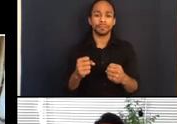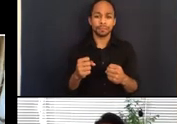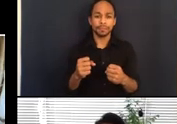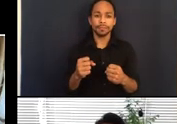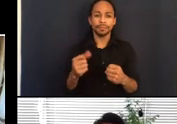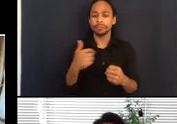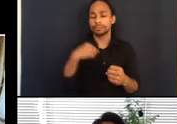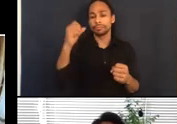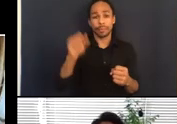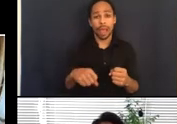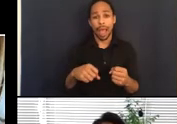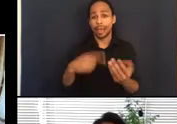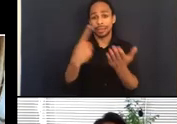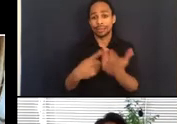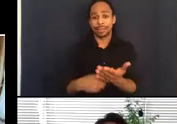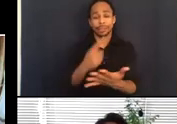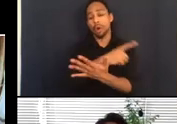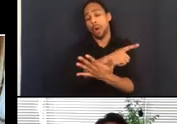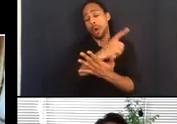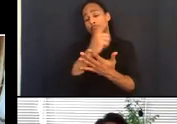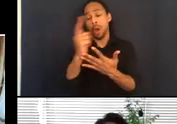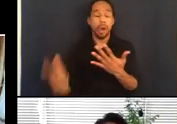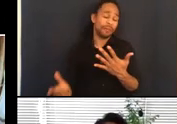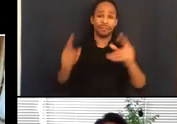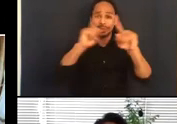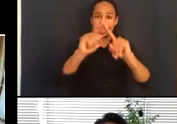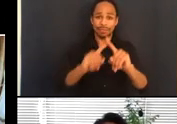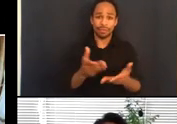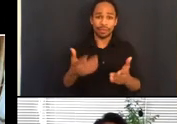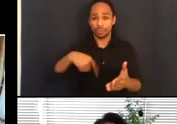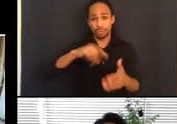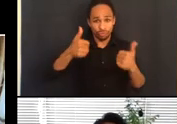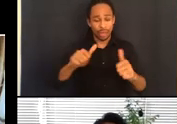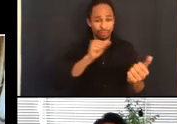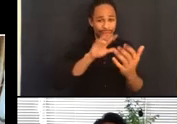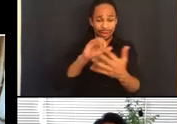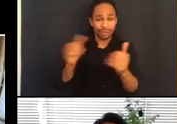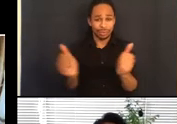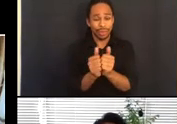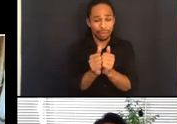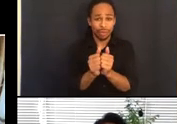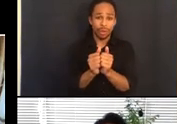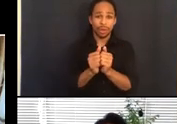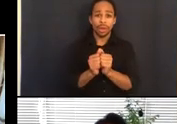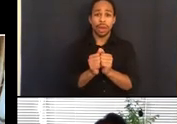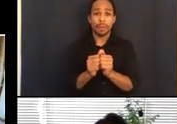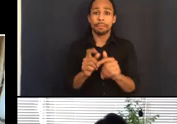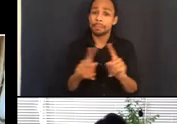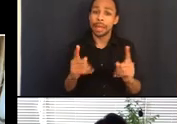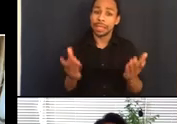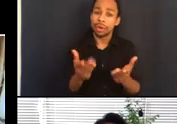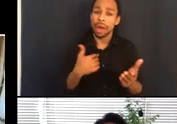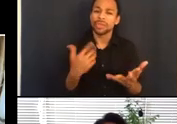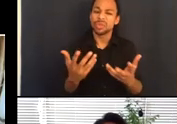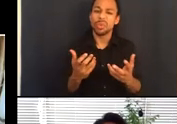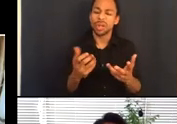go through all the stats and all of the things that we're all trying to face together and also to resolve together. But here I just really